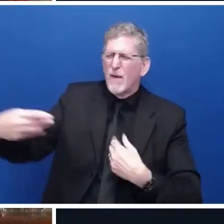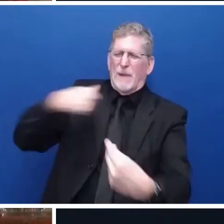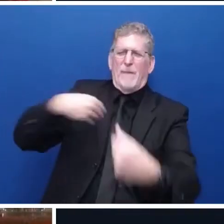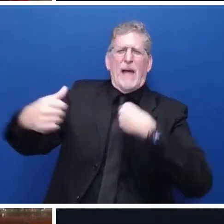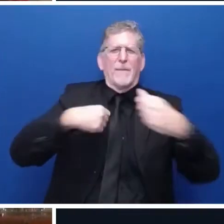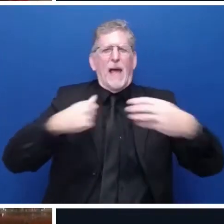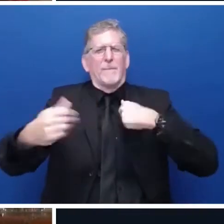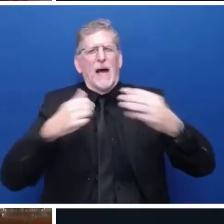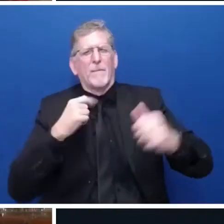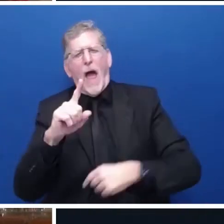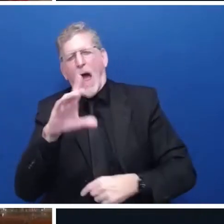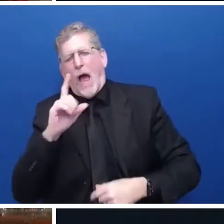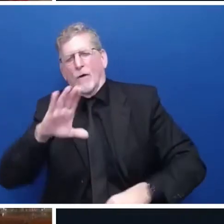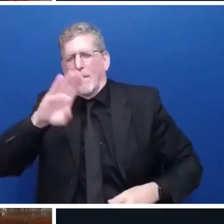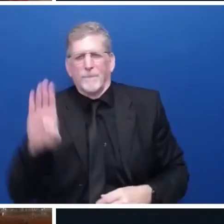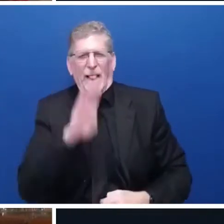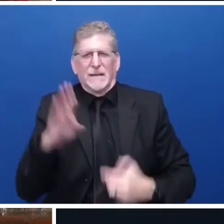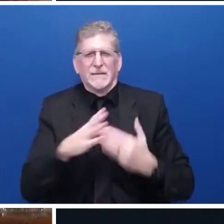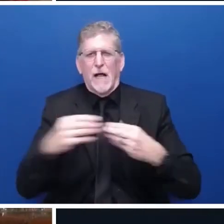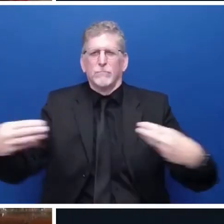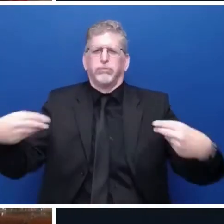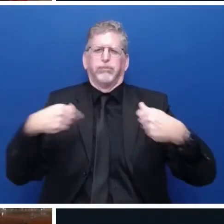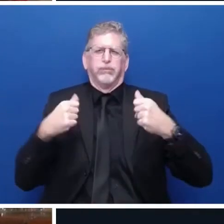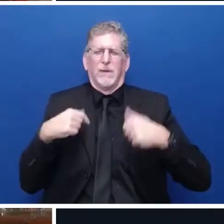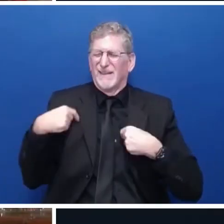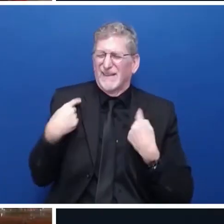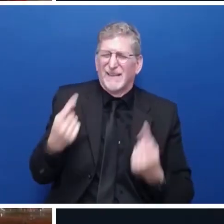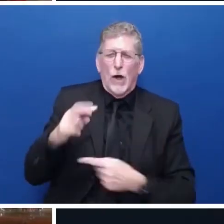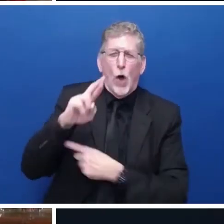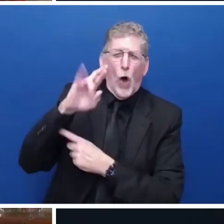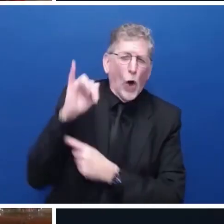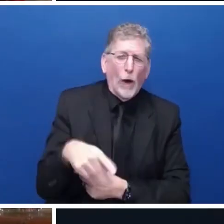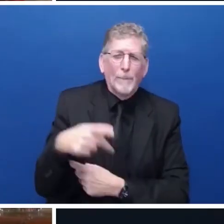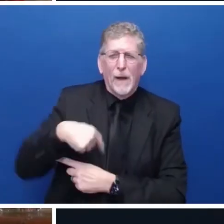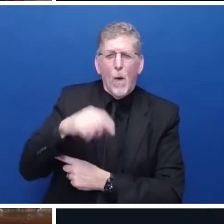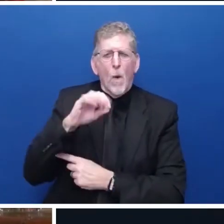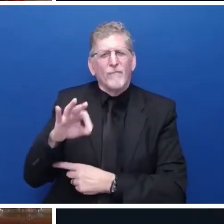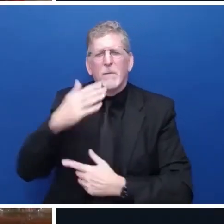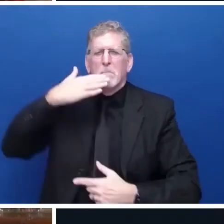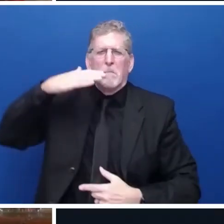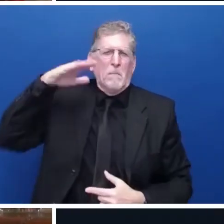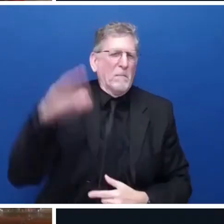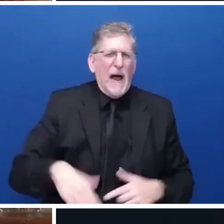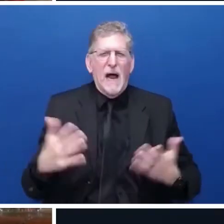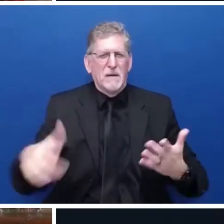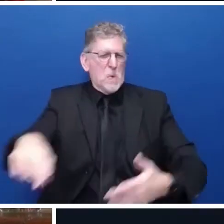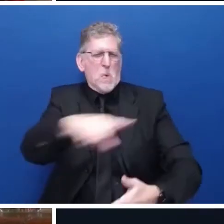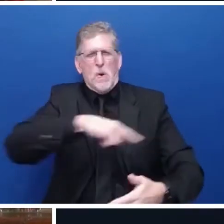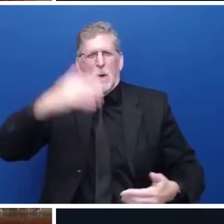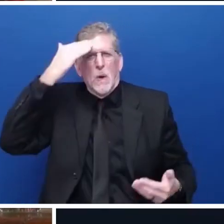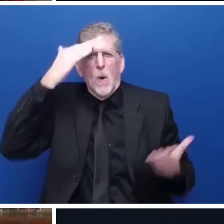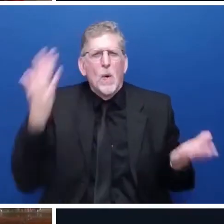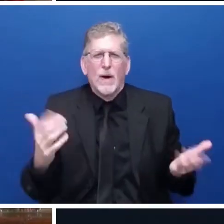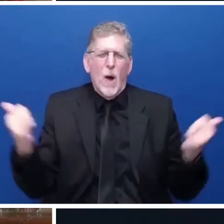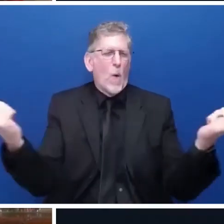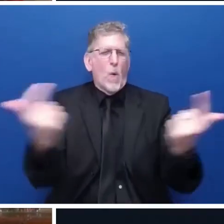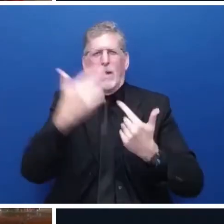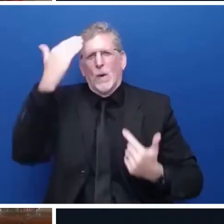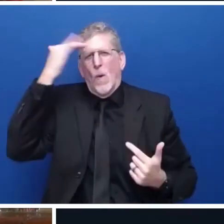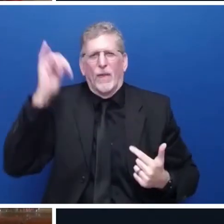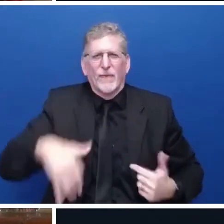that. Everybody knows it. Even the Democrats know it. They just don't want to say it. And yet these countries are now